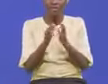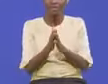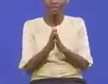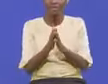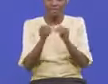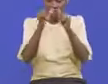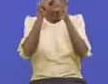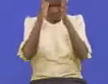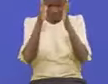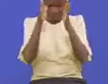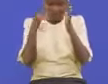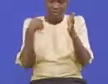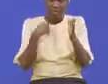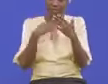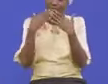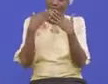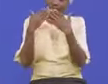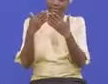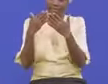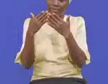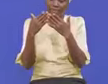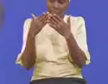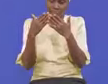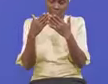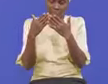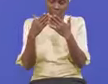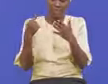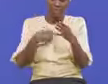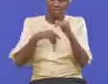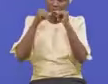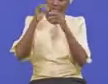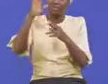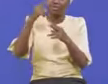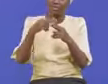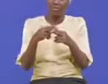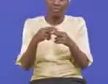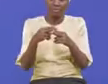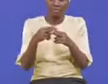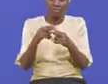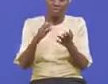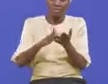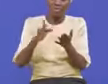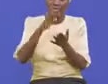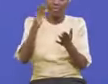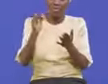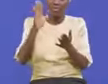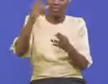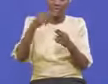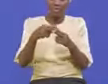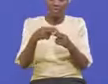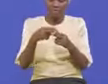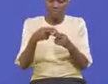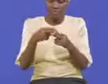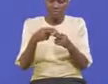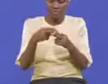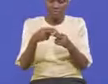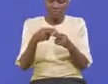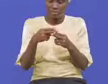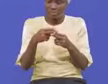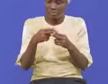tu. Fofo mie da pe nao mie ira o nko mie ka fu nko